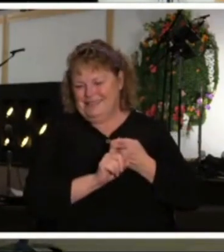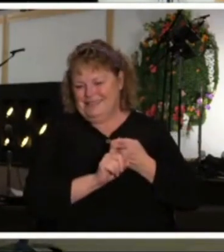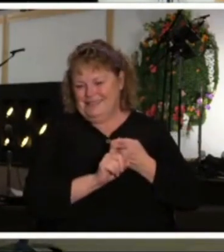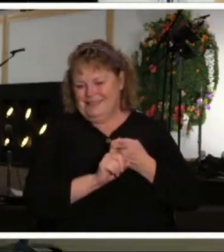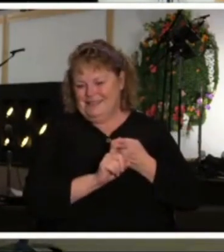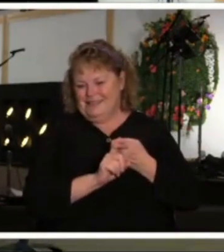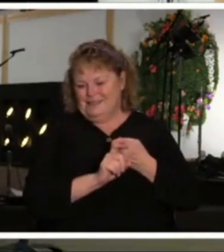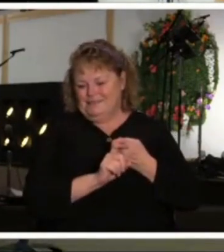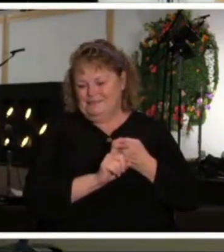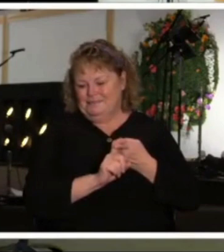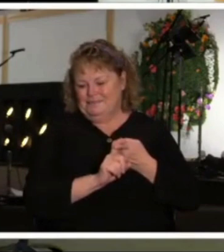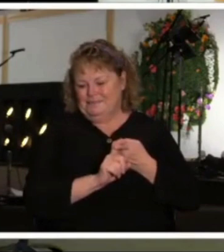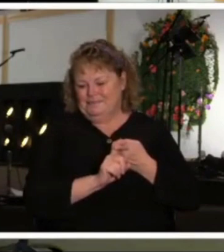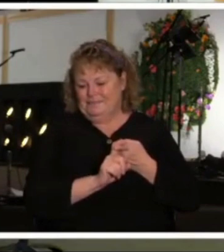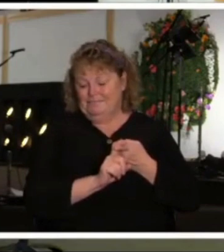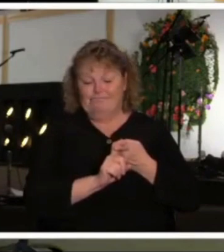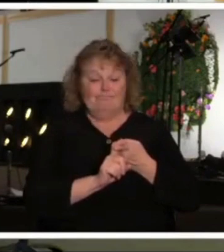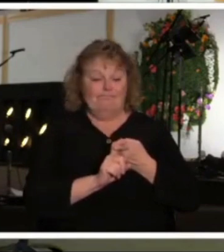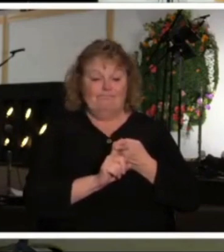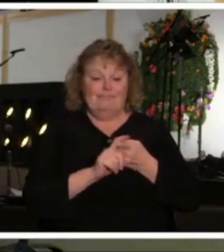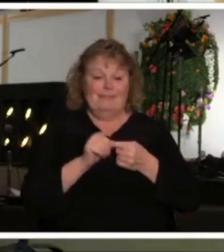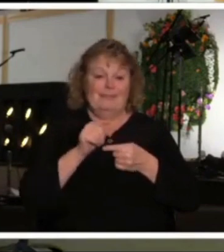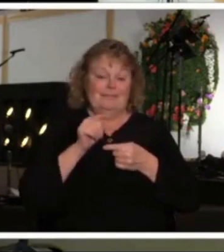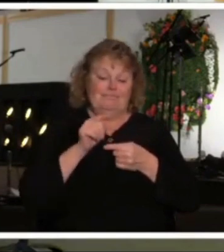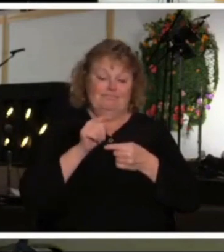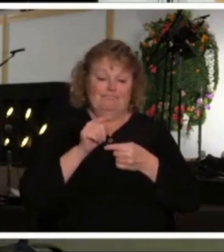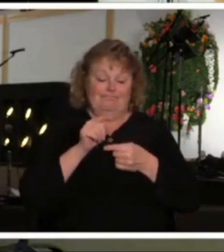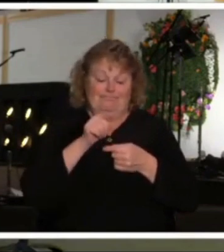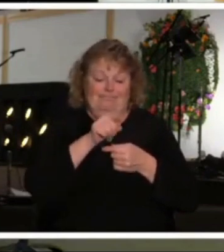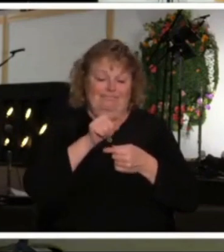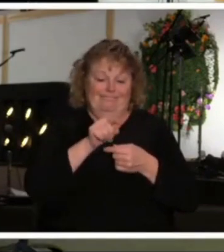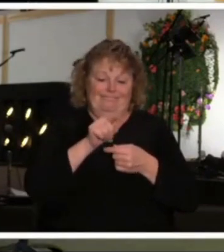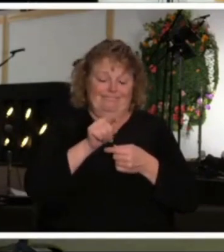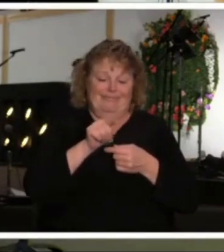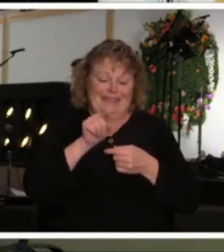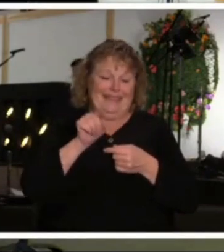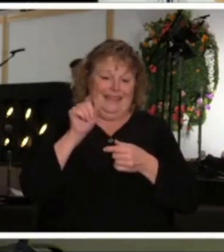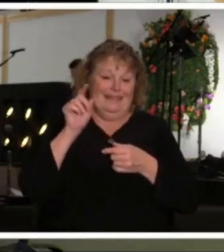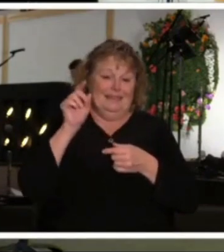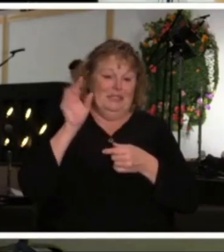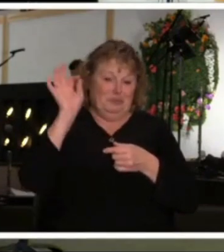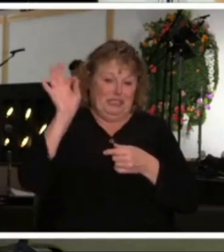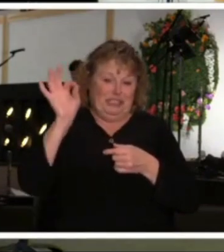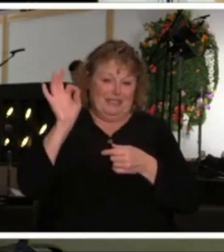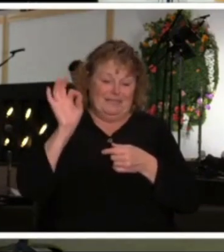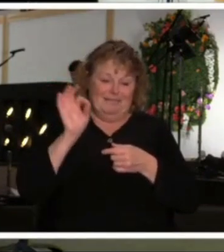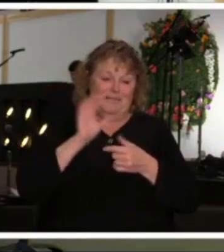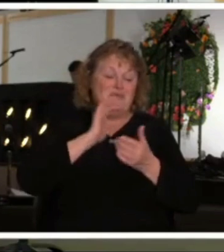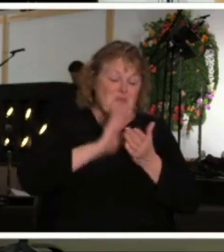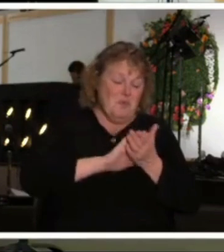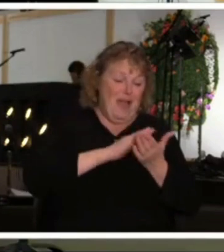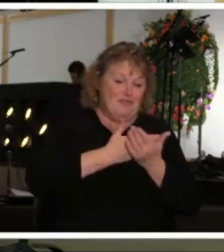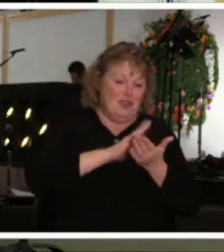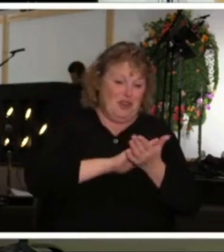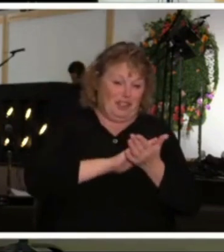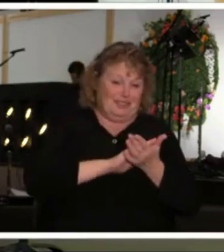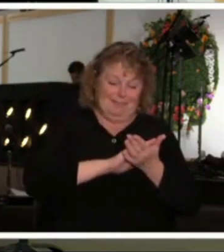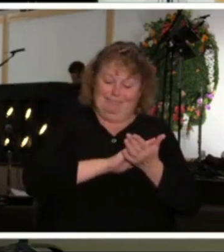I mean, he has to speak, she has to cook. Who do you think's job's harder here? Let's be honest about this